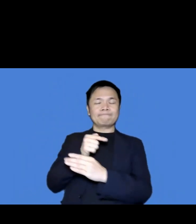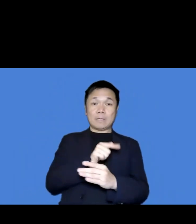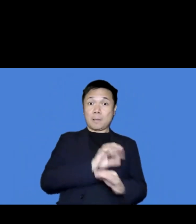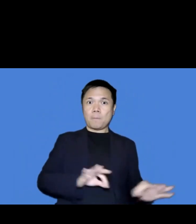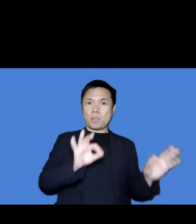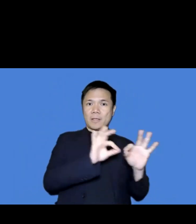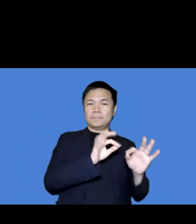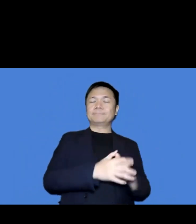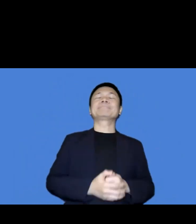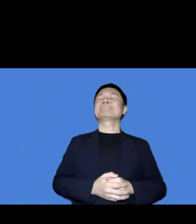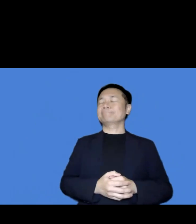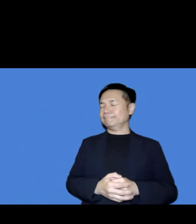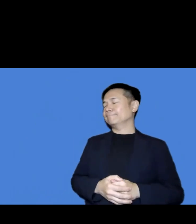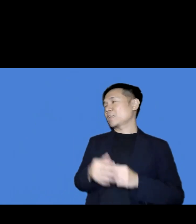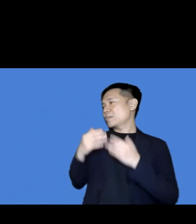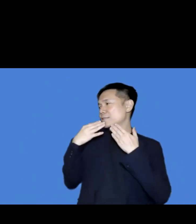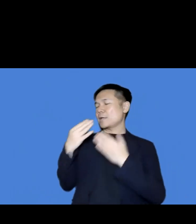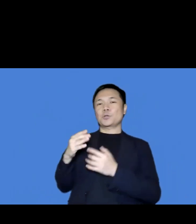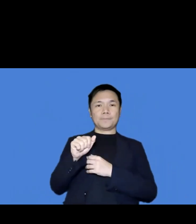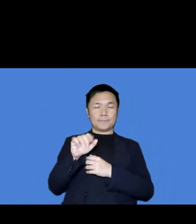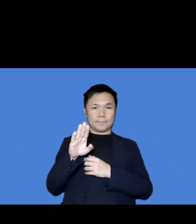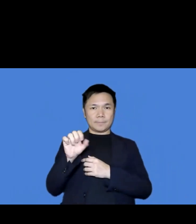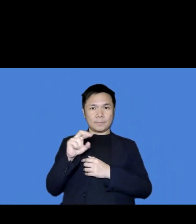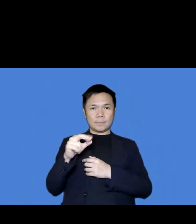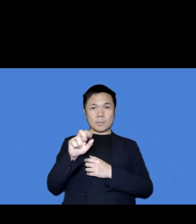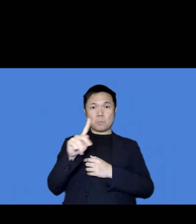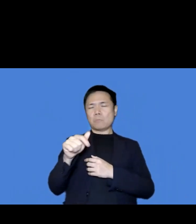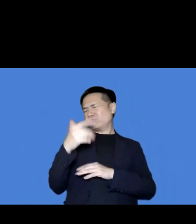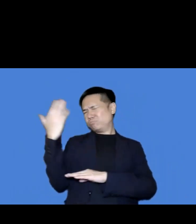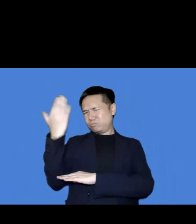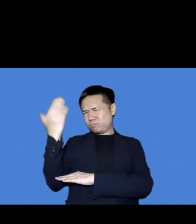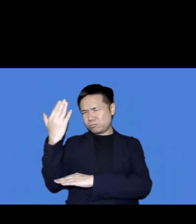Thank you, Abhishek, and so well articulated. Thank you.